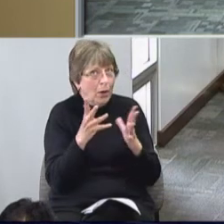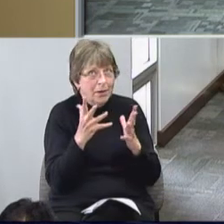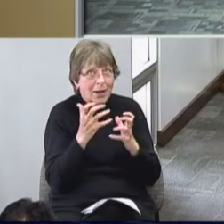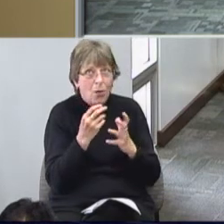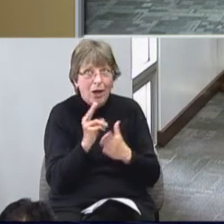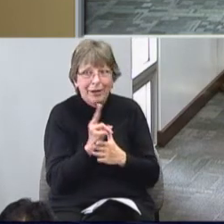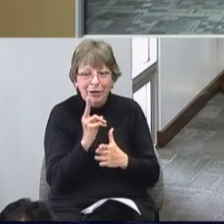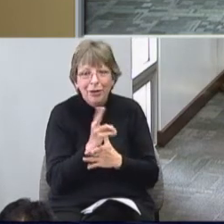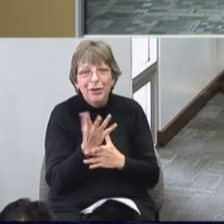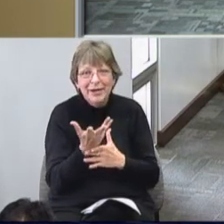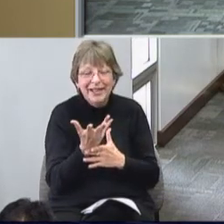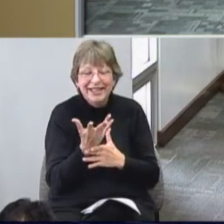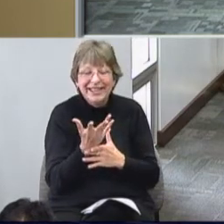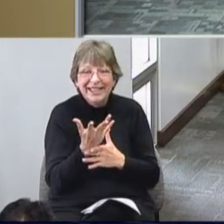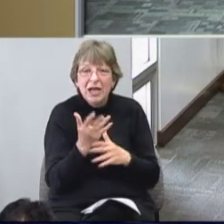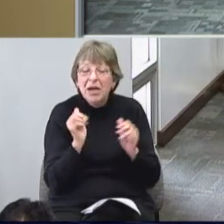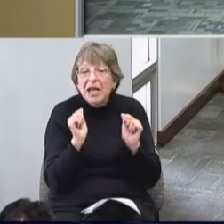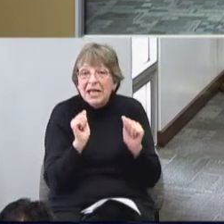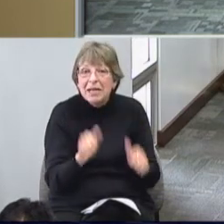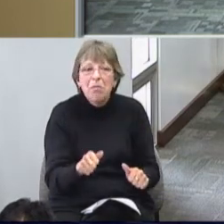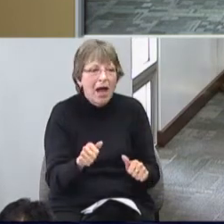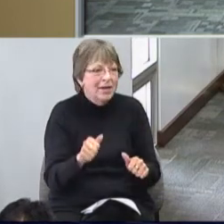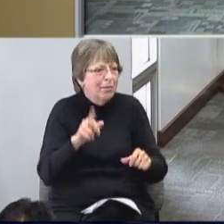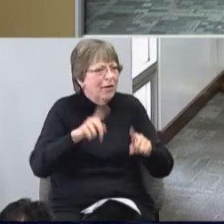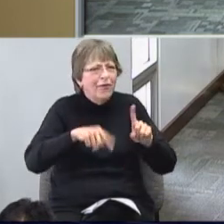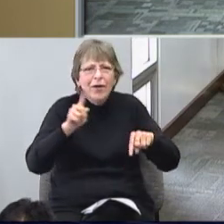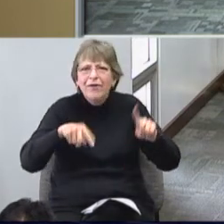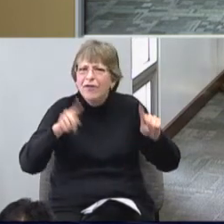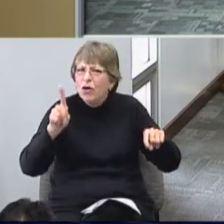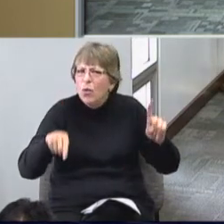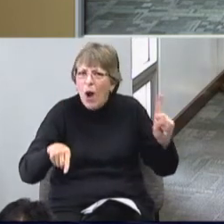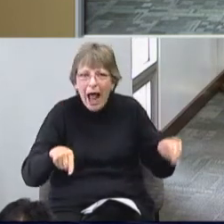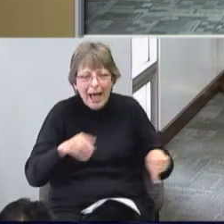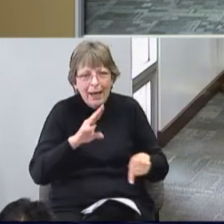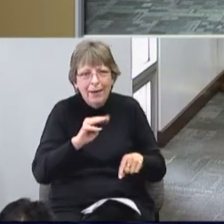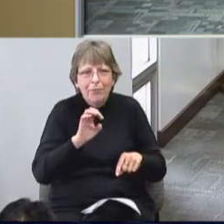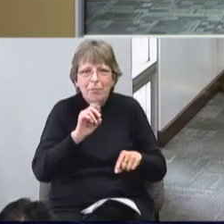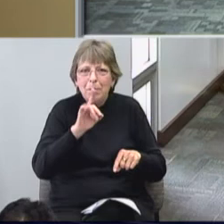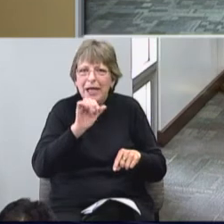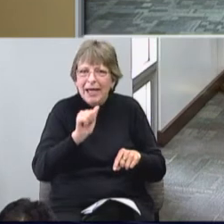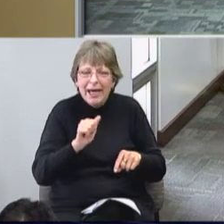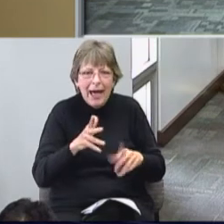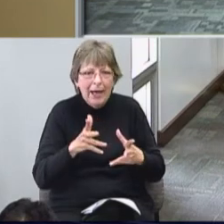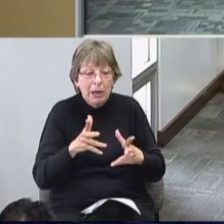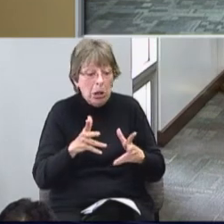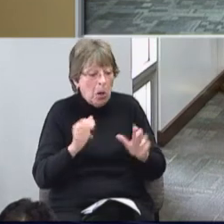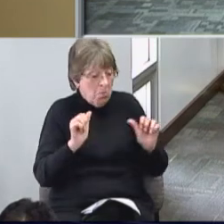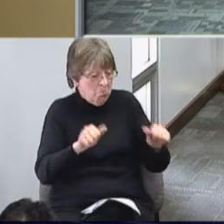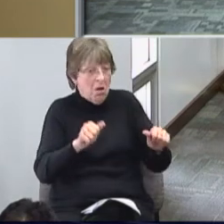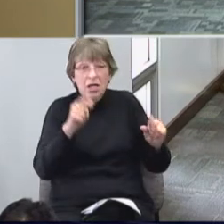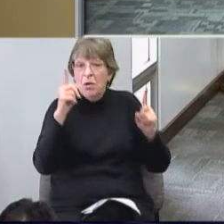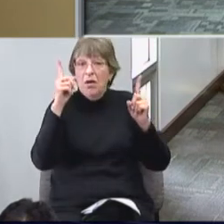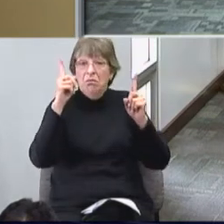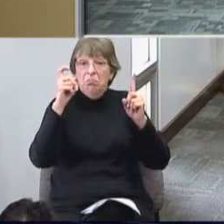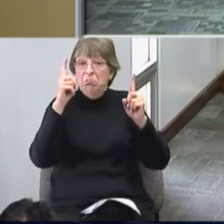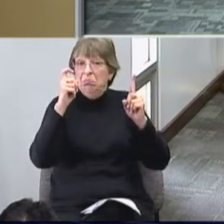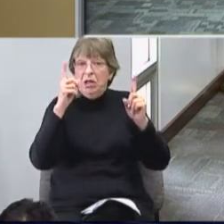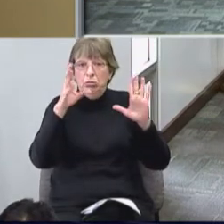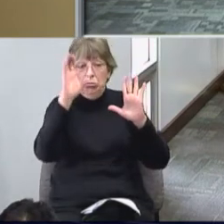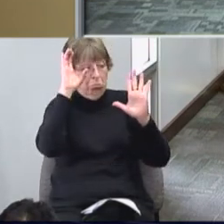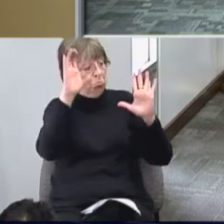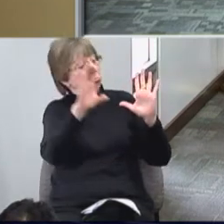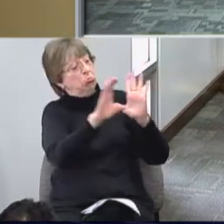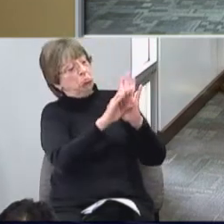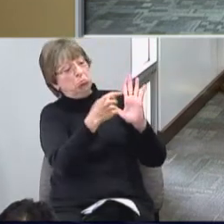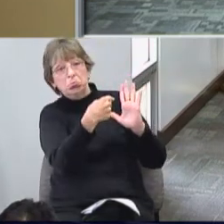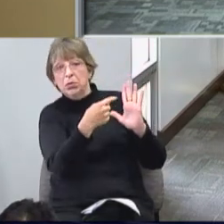but it could be a lot of different media. It could be photography, it